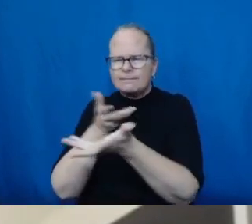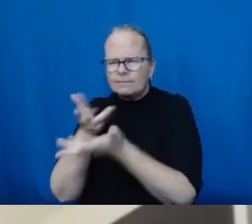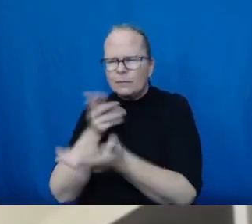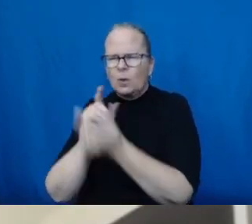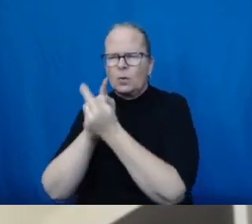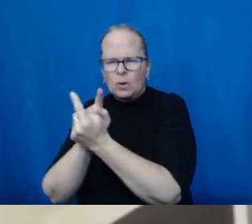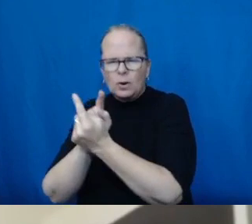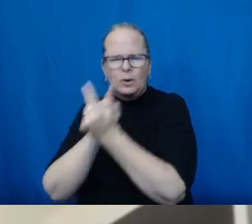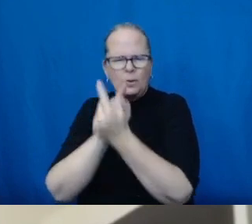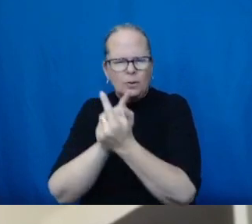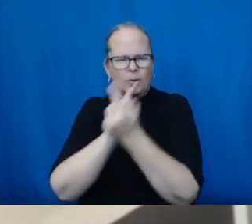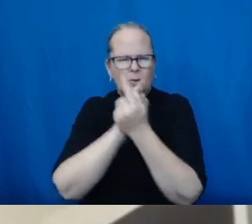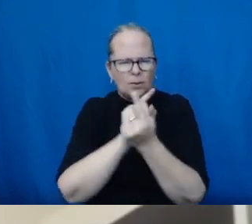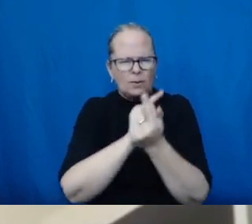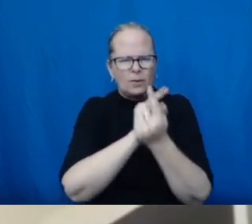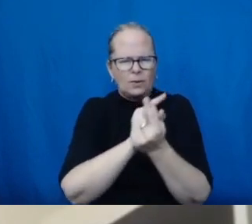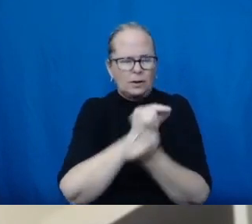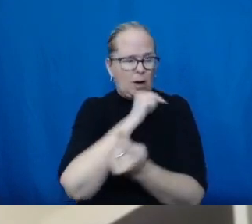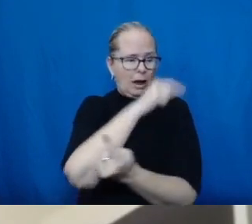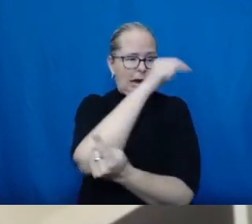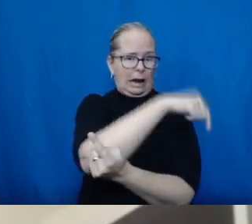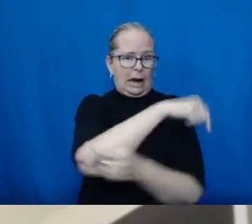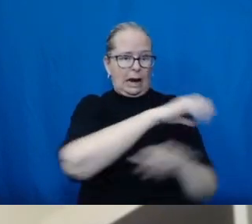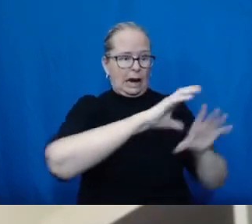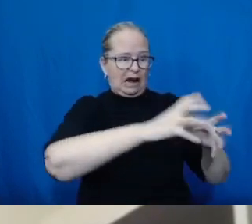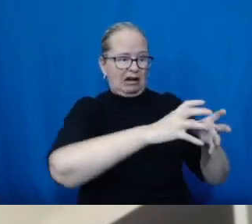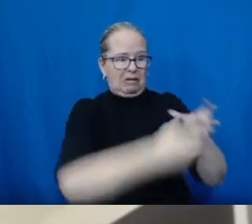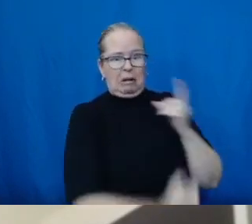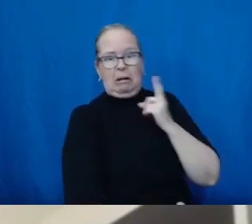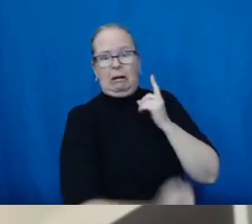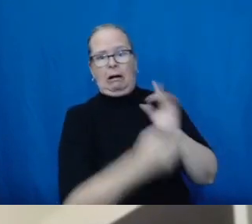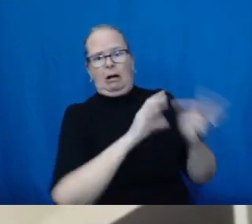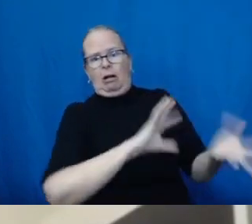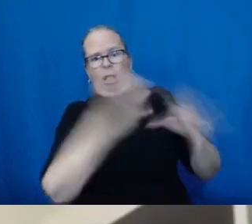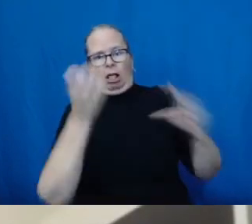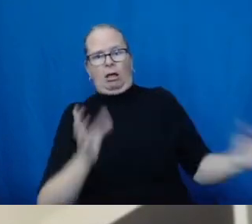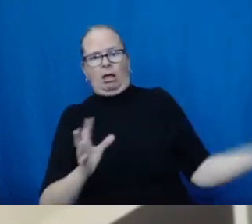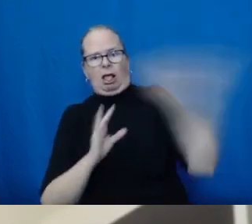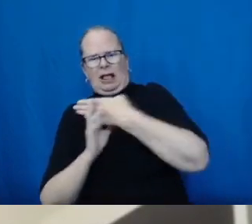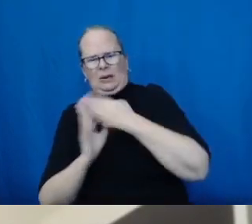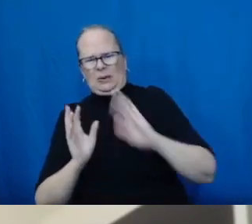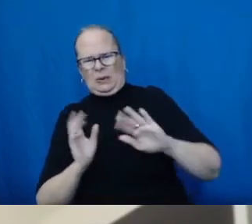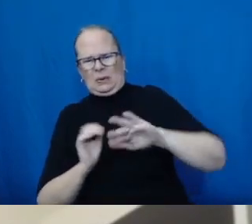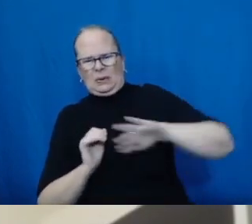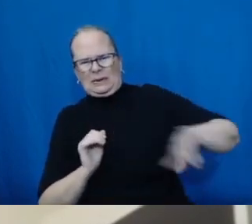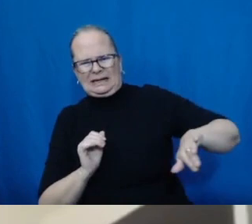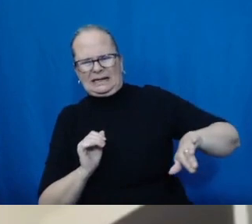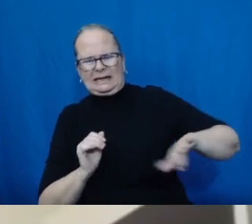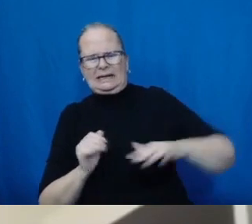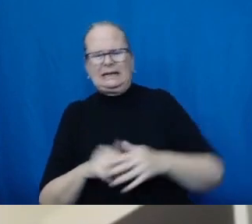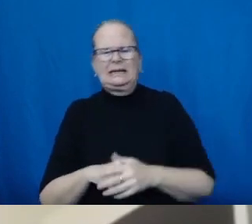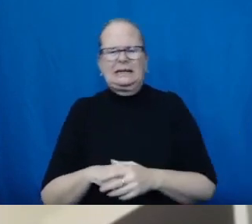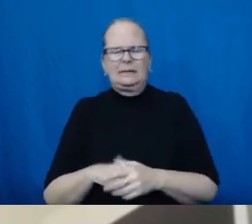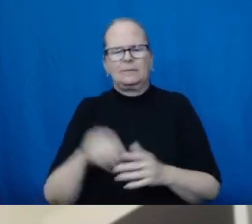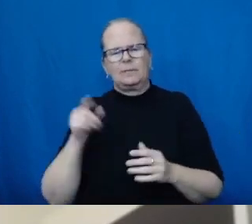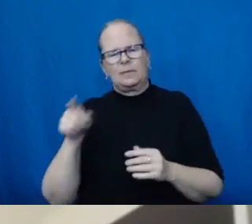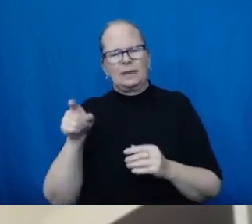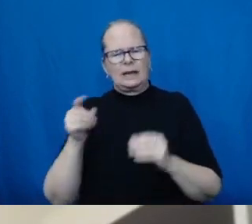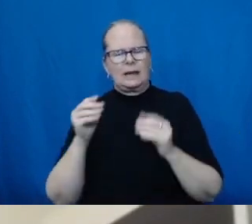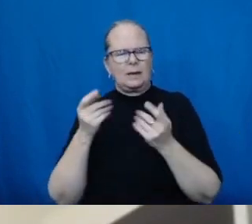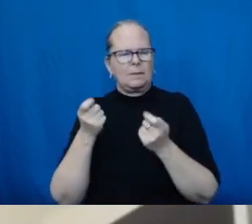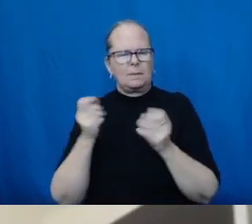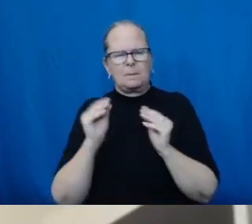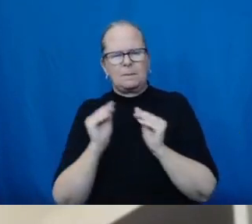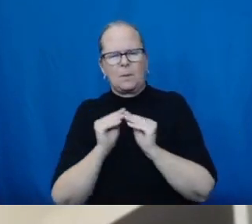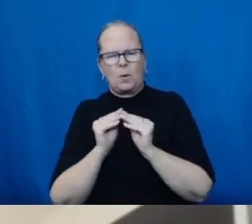that hasn't allowed them to understand any of the nuance in this conversation. I do want to say, I don't think anyone should be out there trying to persuade the people